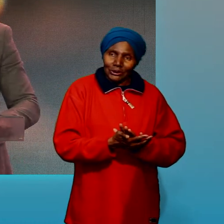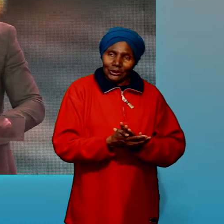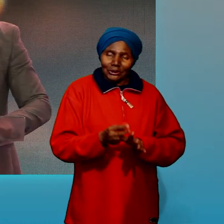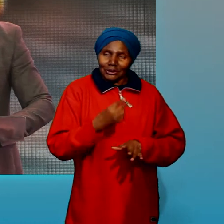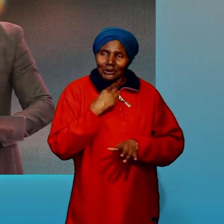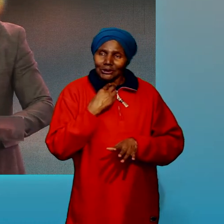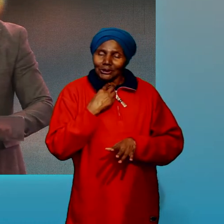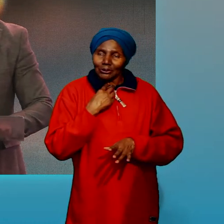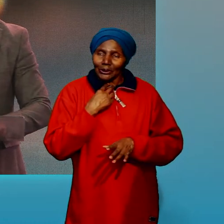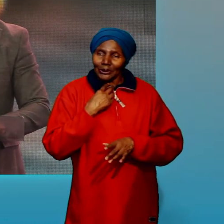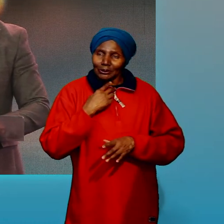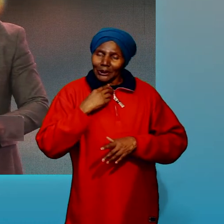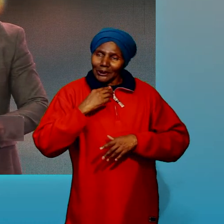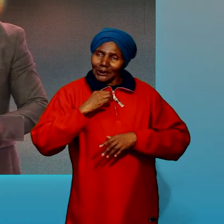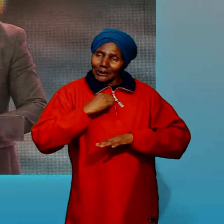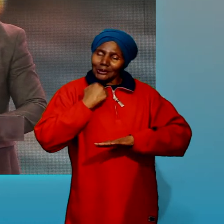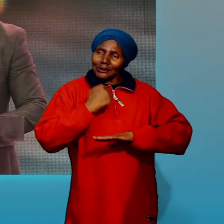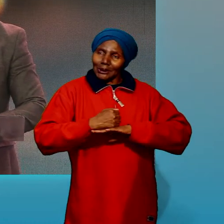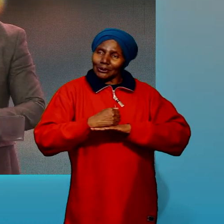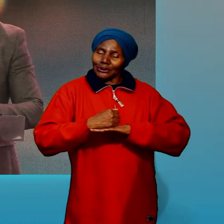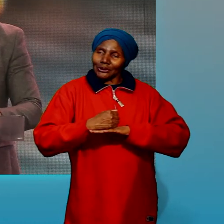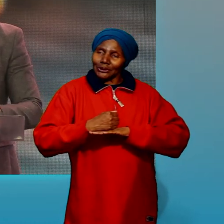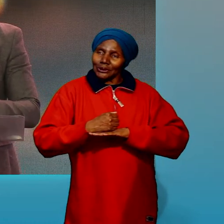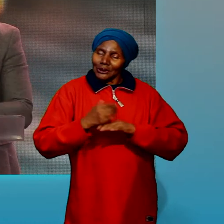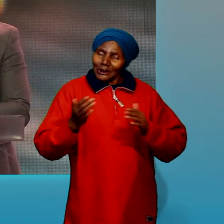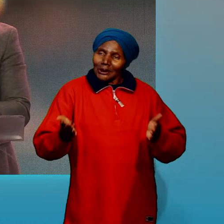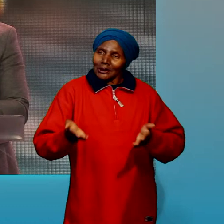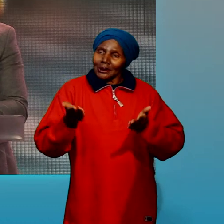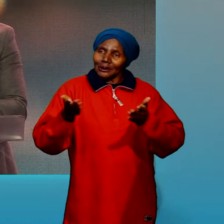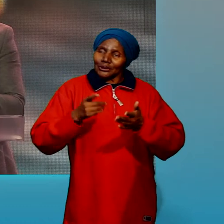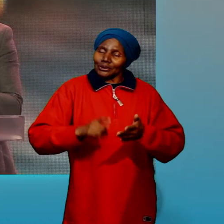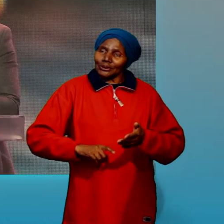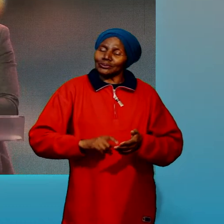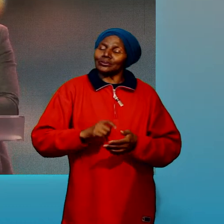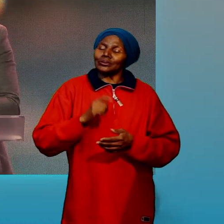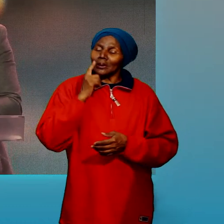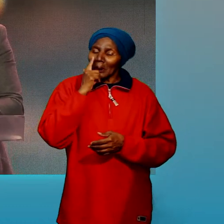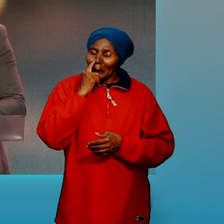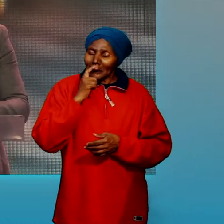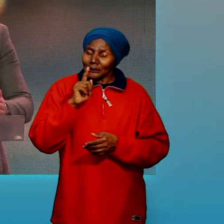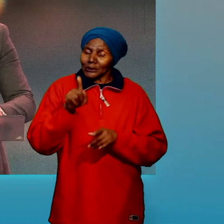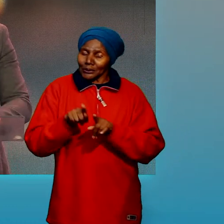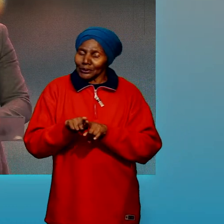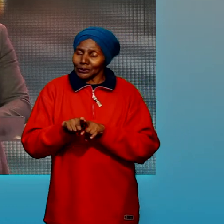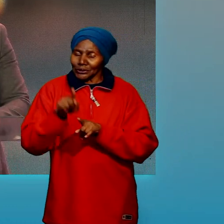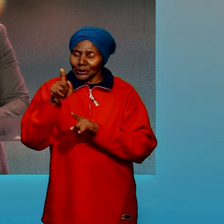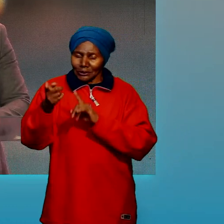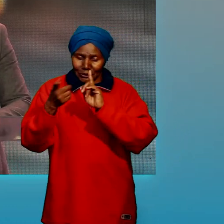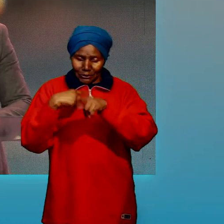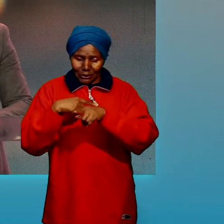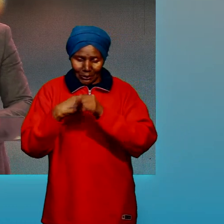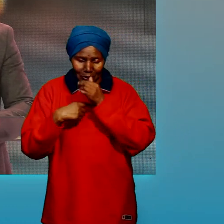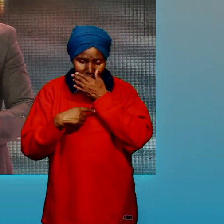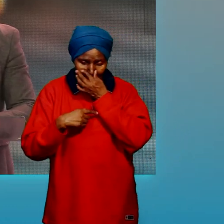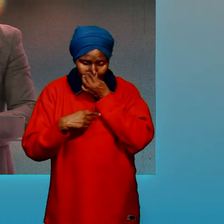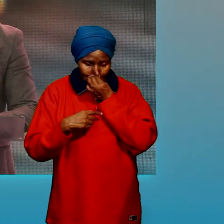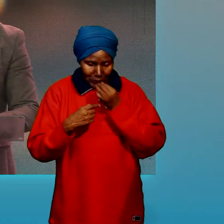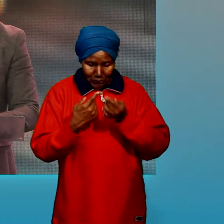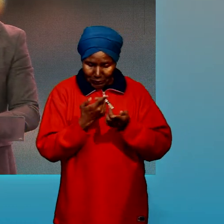those who are in Christ. We should always pray according to His promises, not our